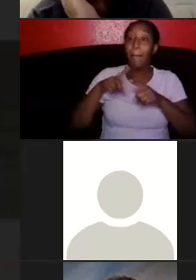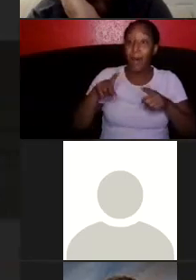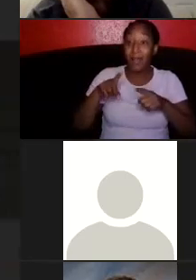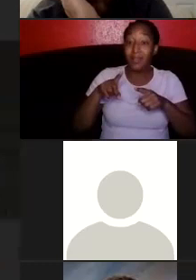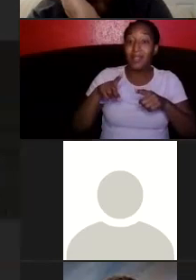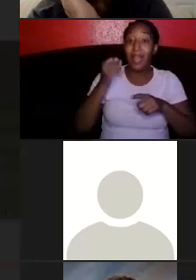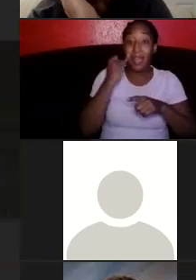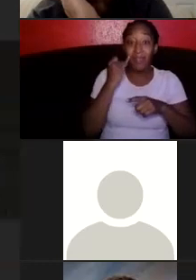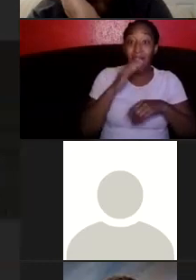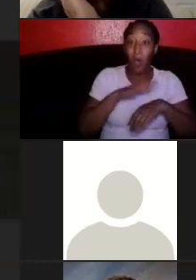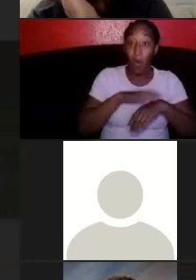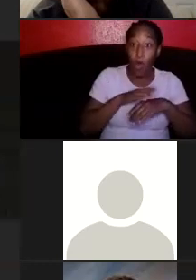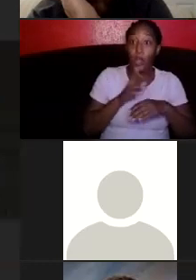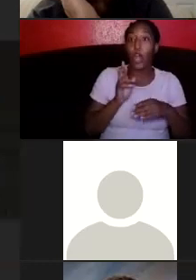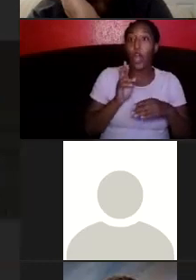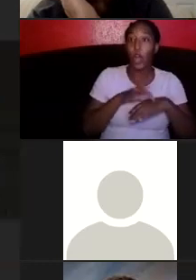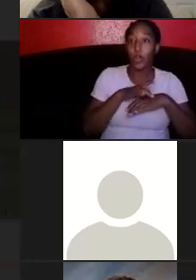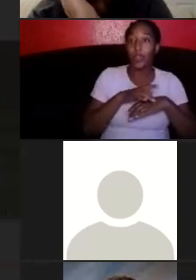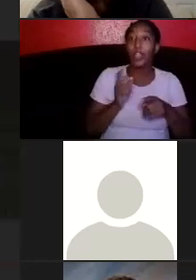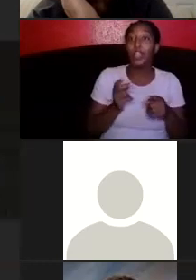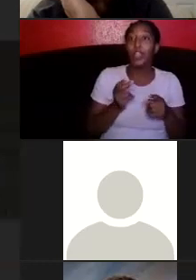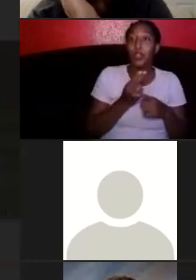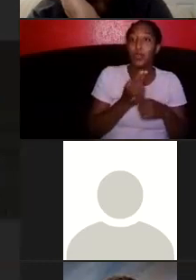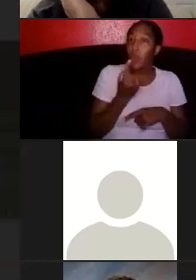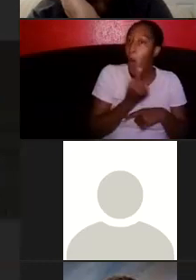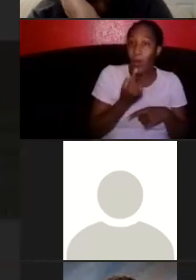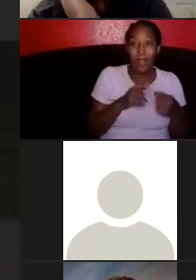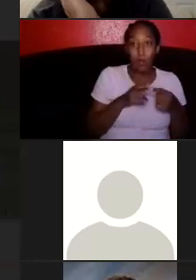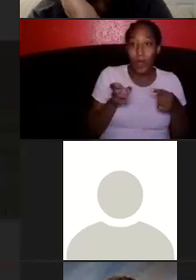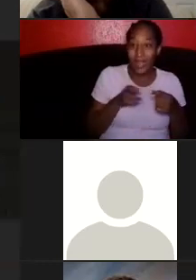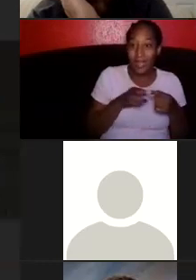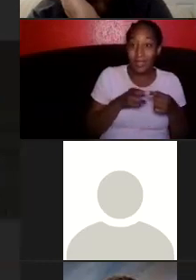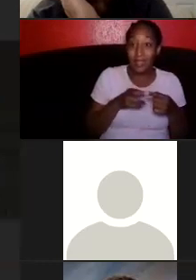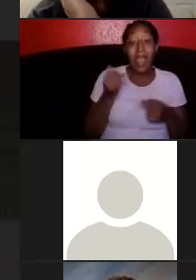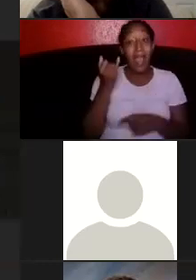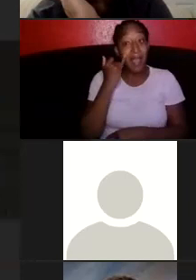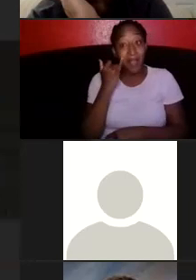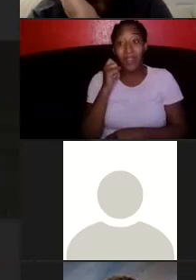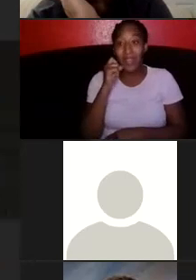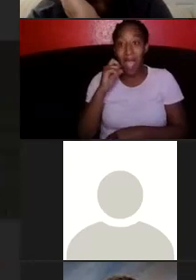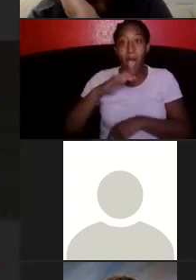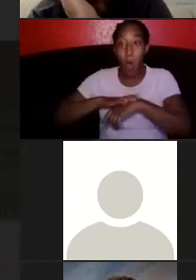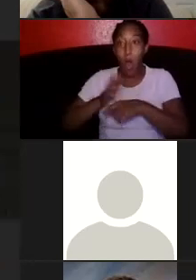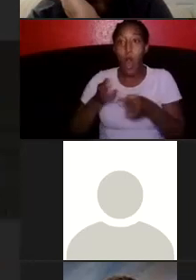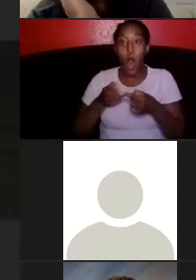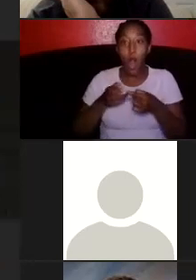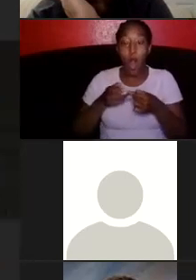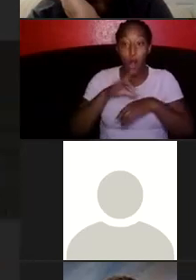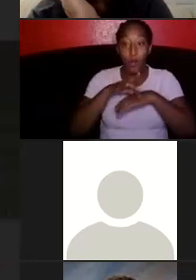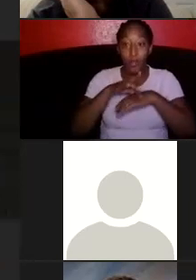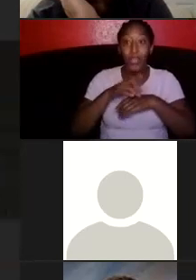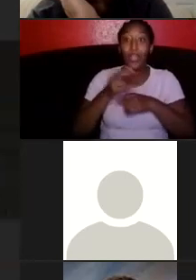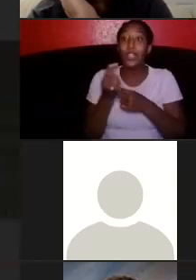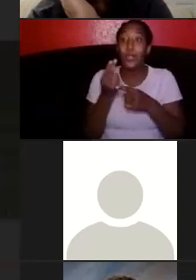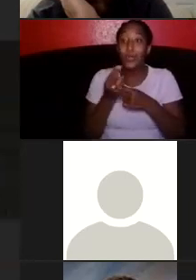to add that distance to the radius to figure out how far away they are from the center of the Earth.